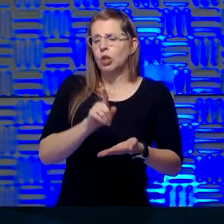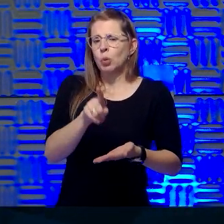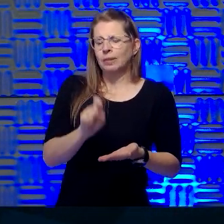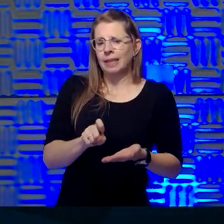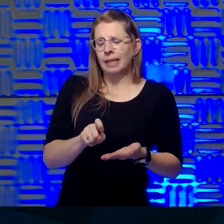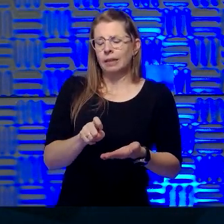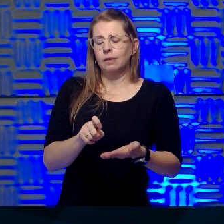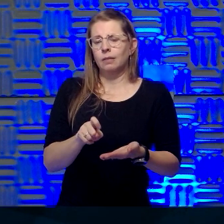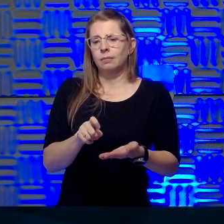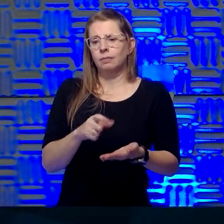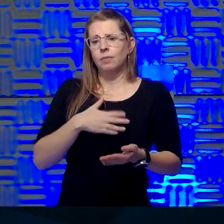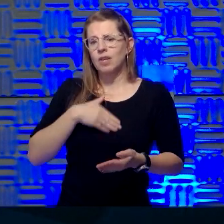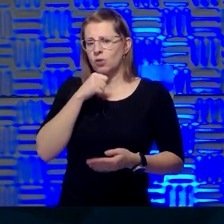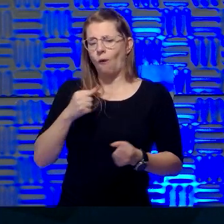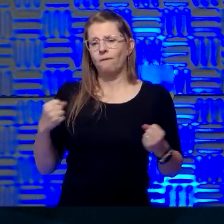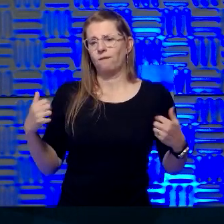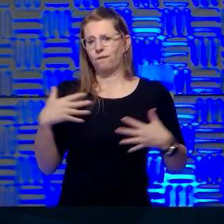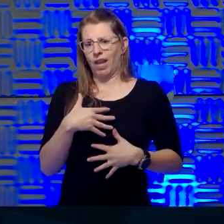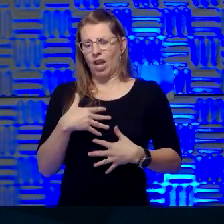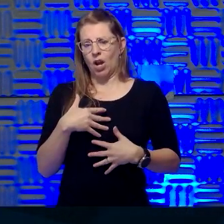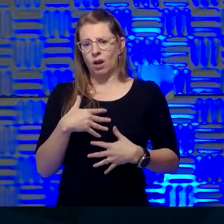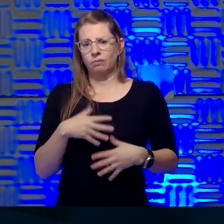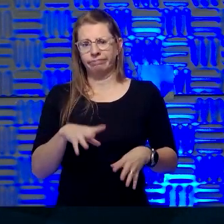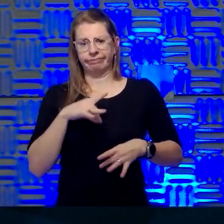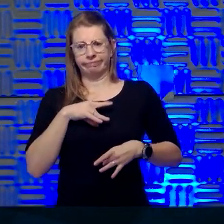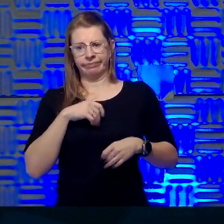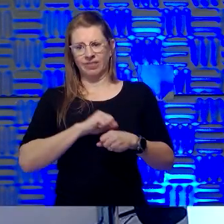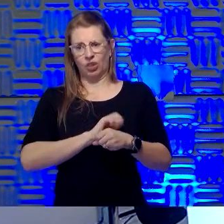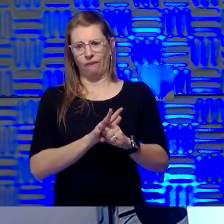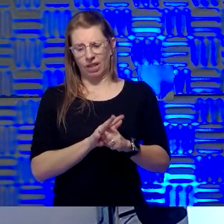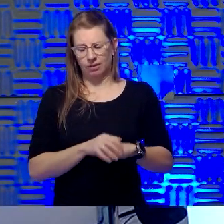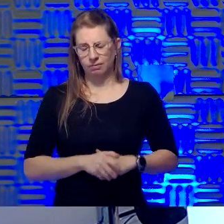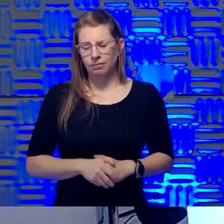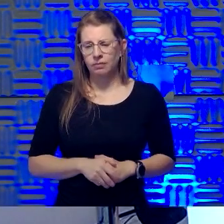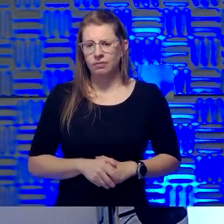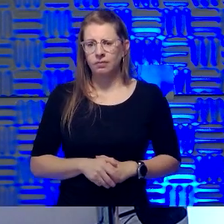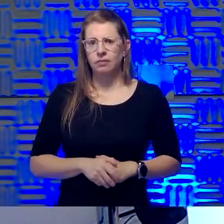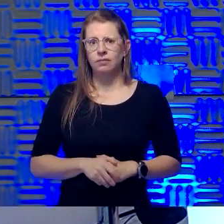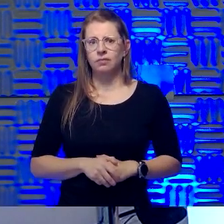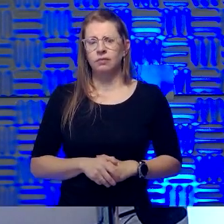to fear a COVID outbreak. Mark?